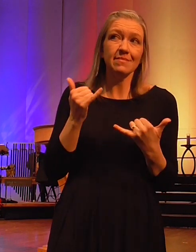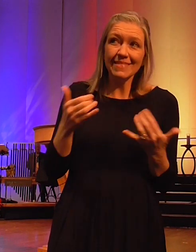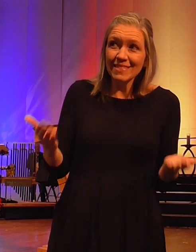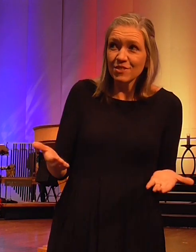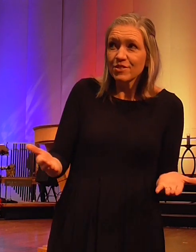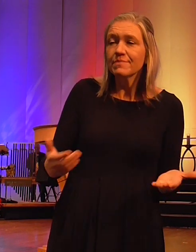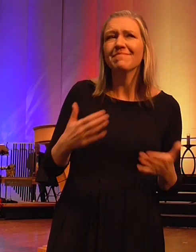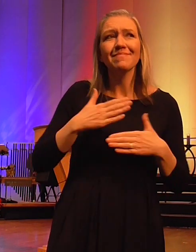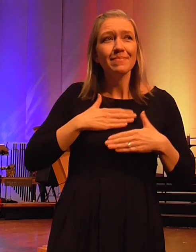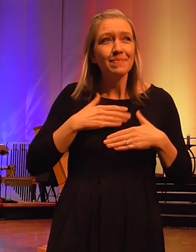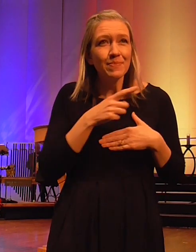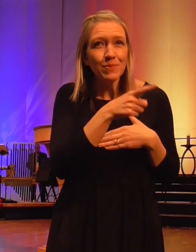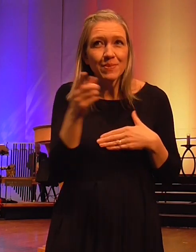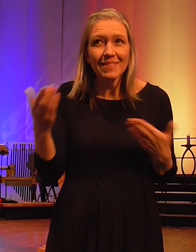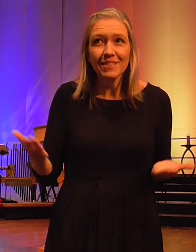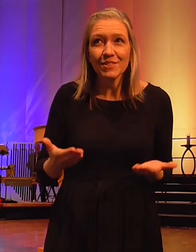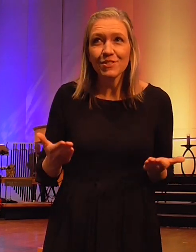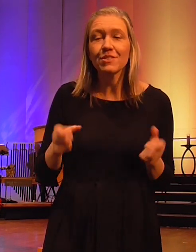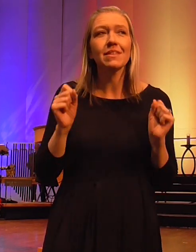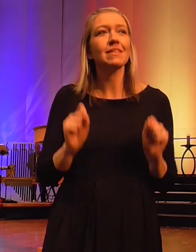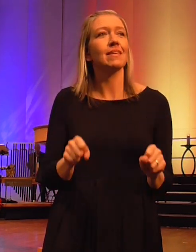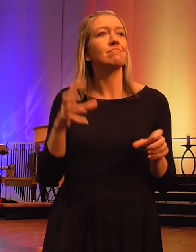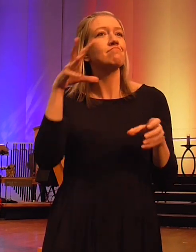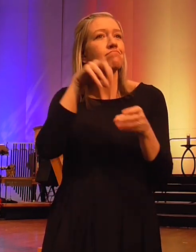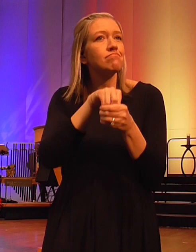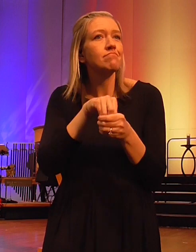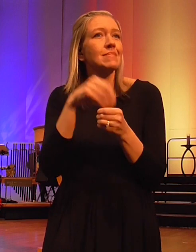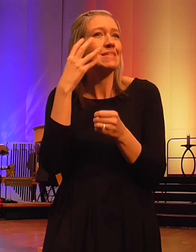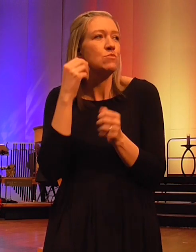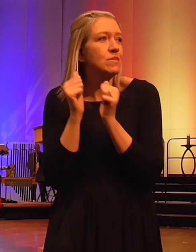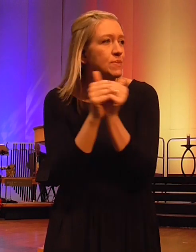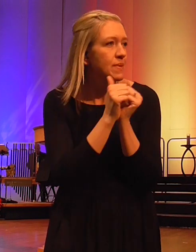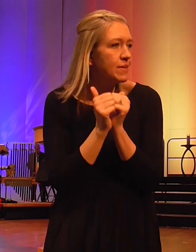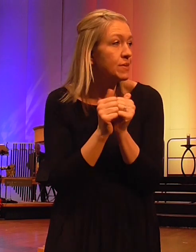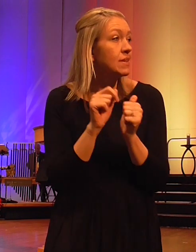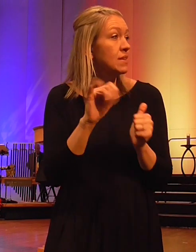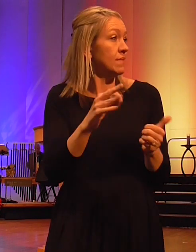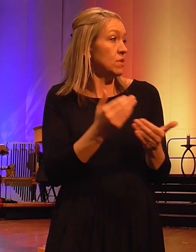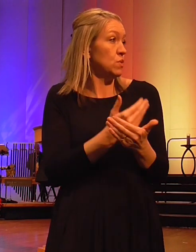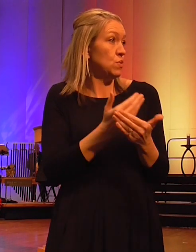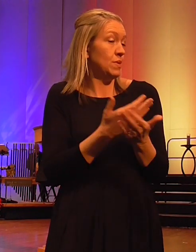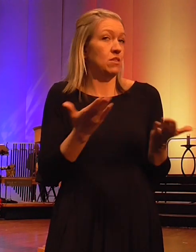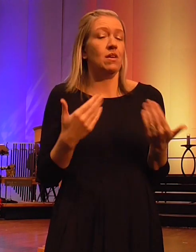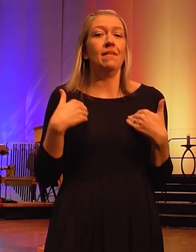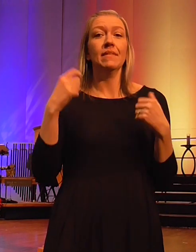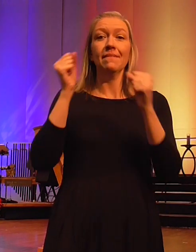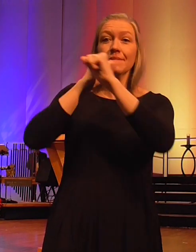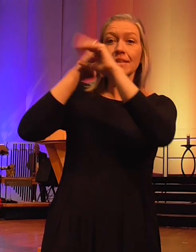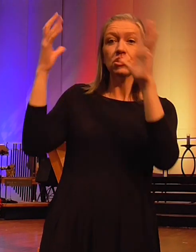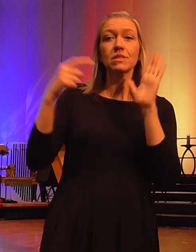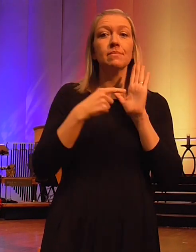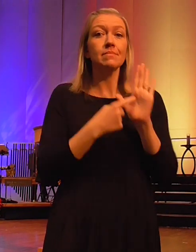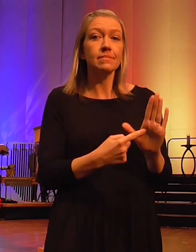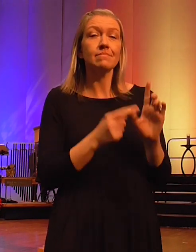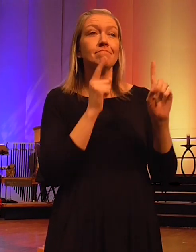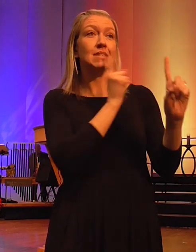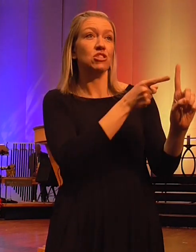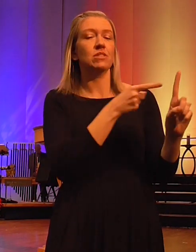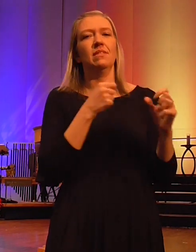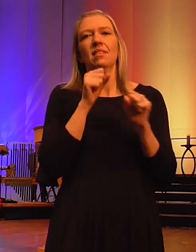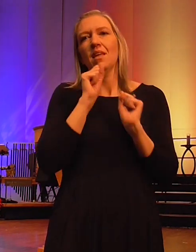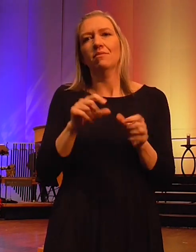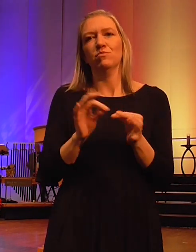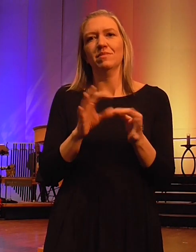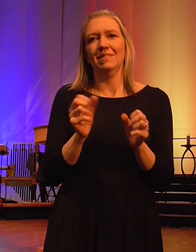glad that you're here, that we can participate in that together. If you're new here, we have a vision and mission we love to recite each week. It's coming up